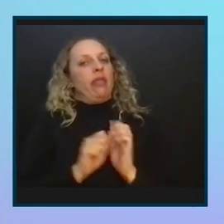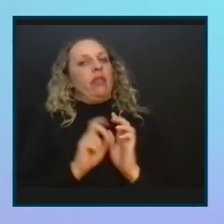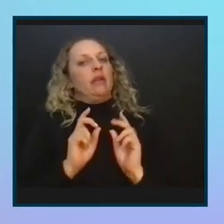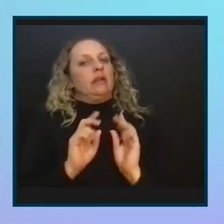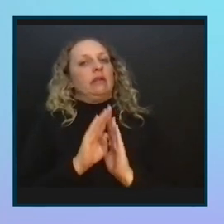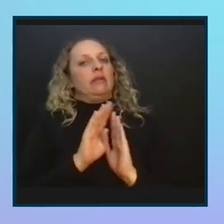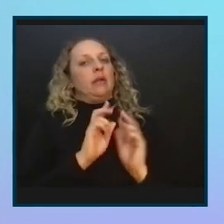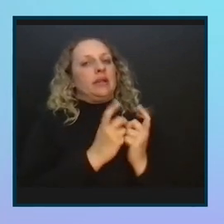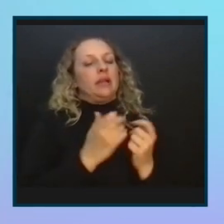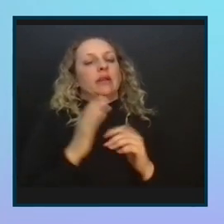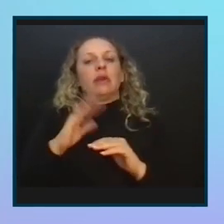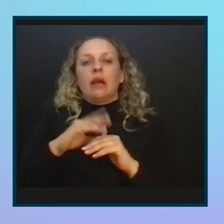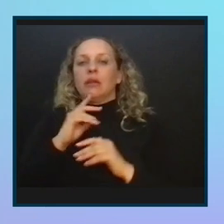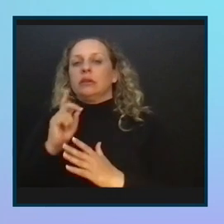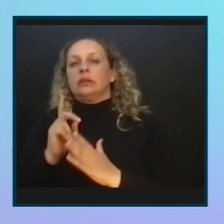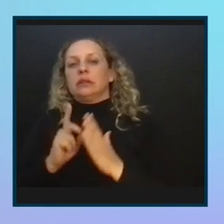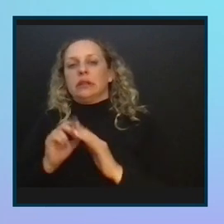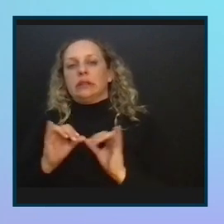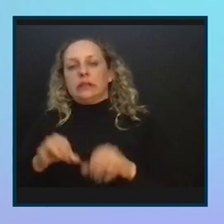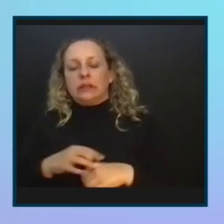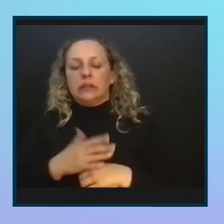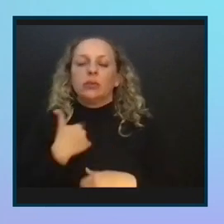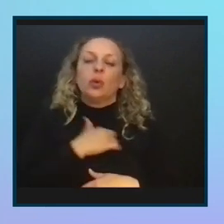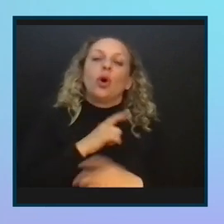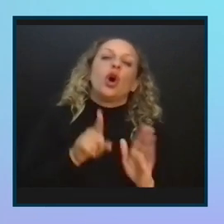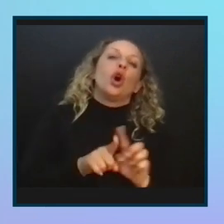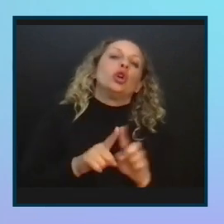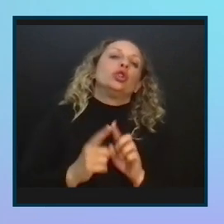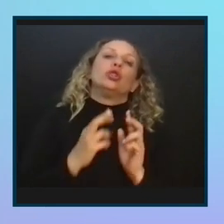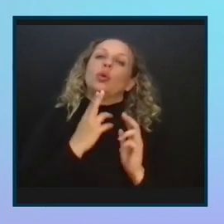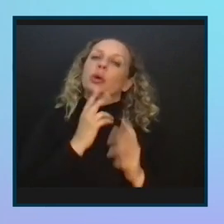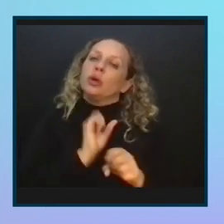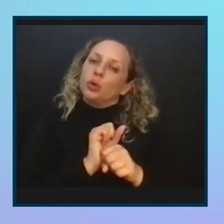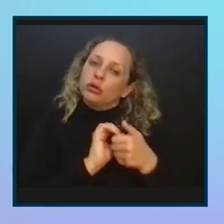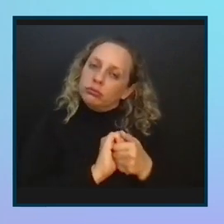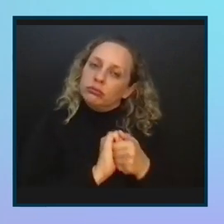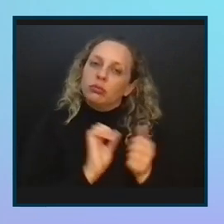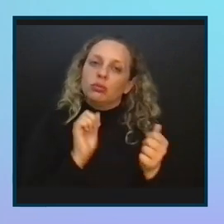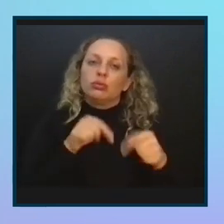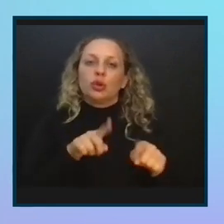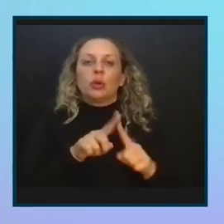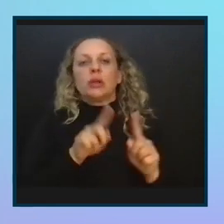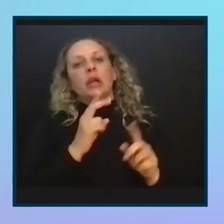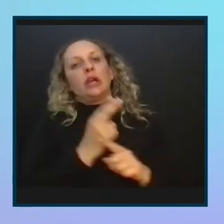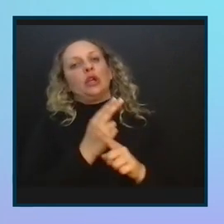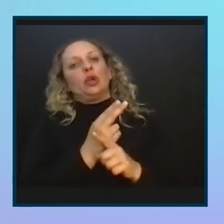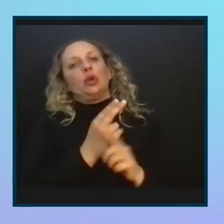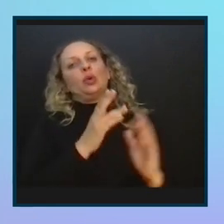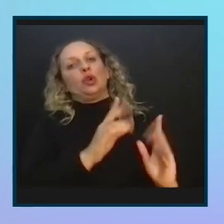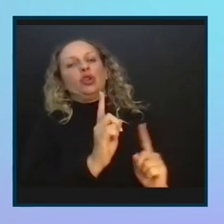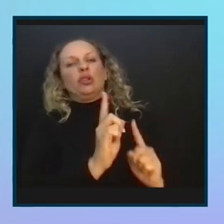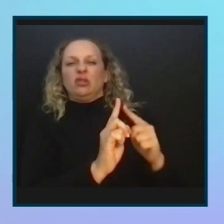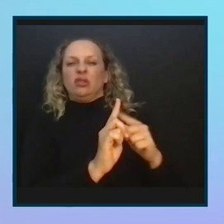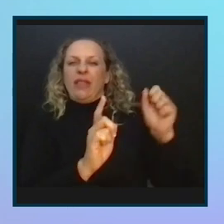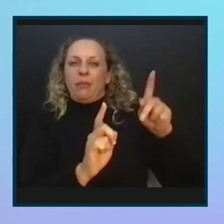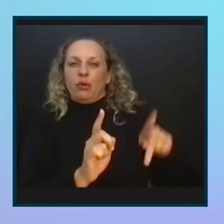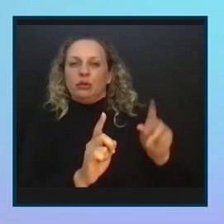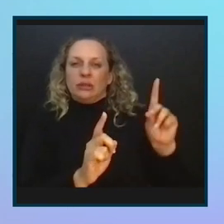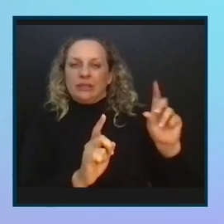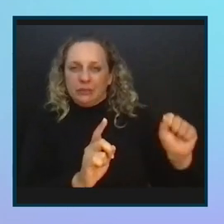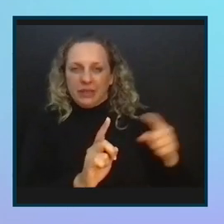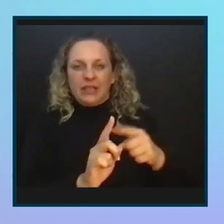team on the design system. We also work really closely during that user testing process with the accessibility